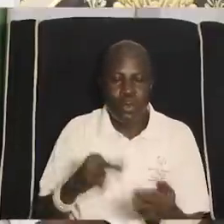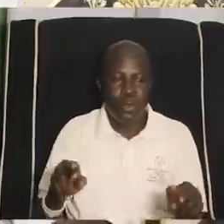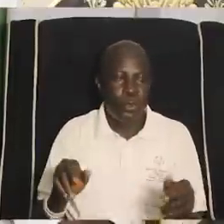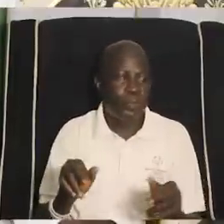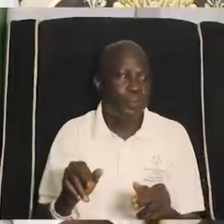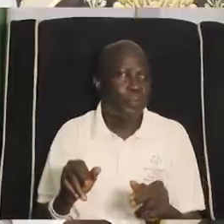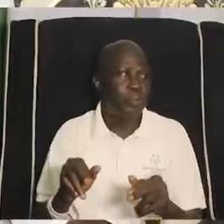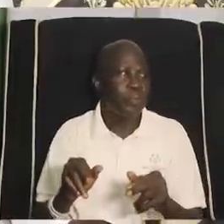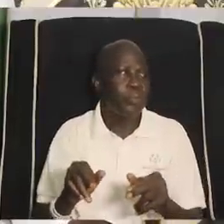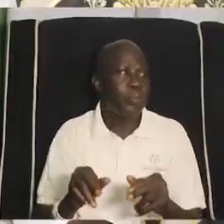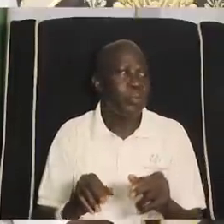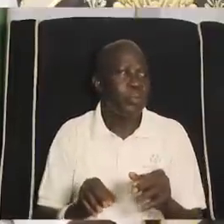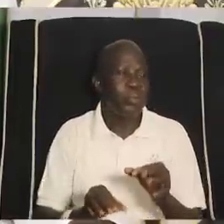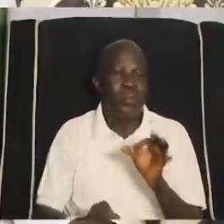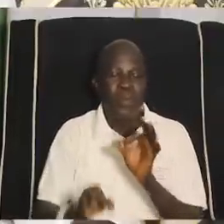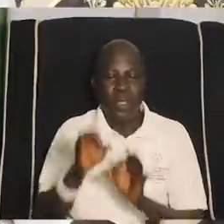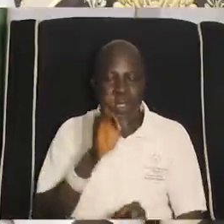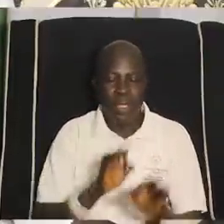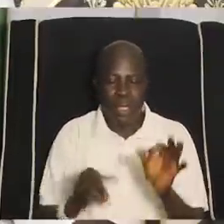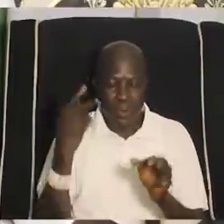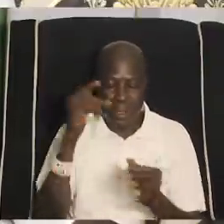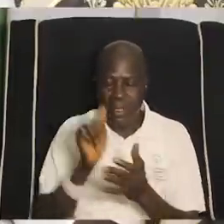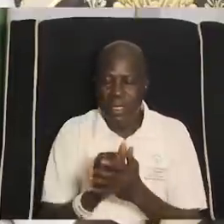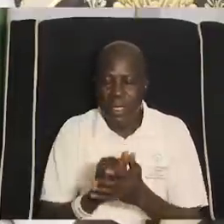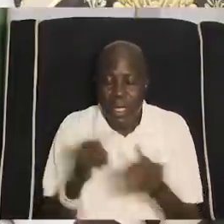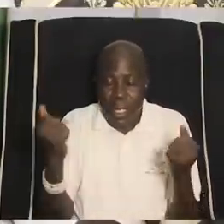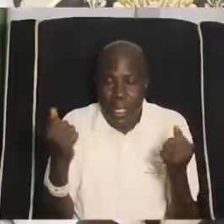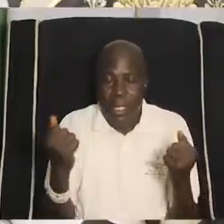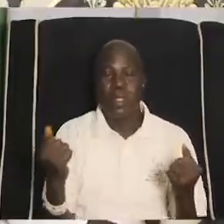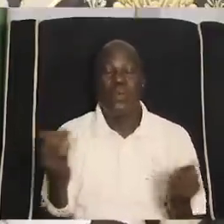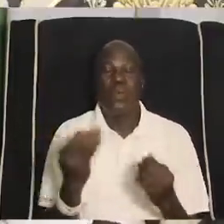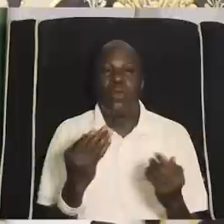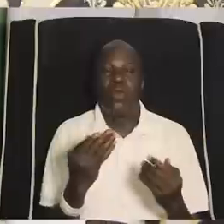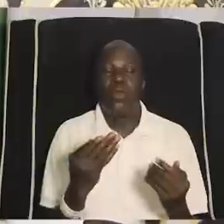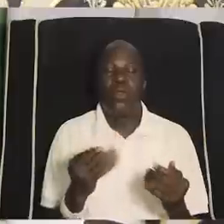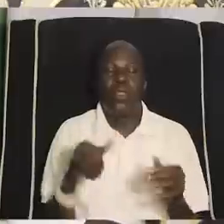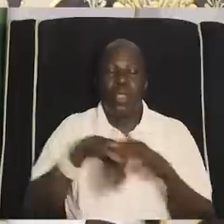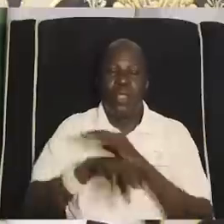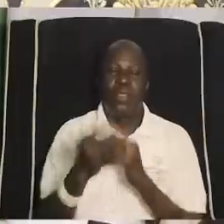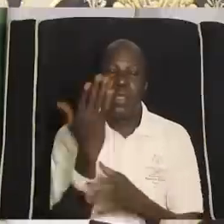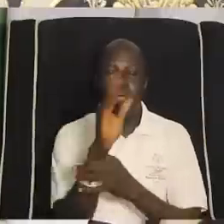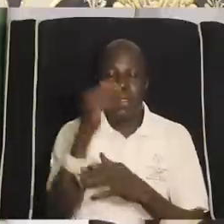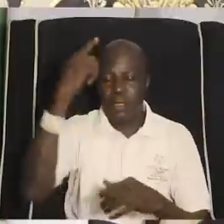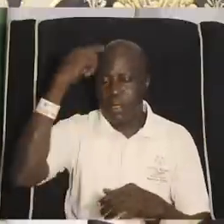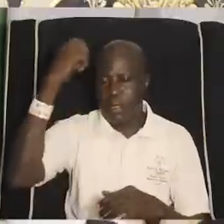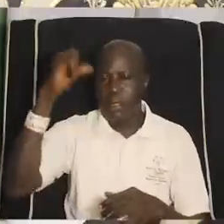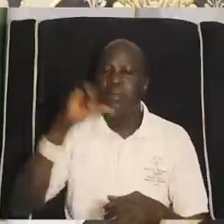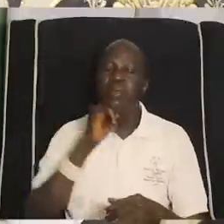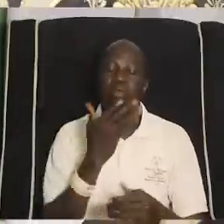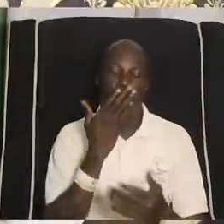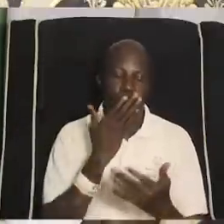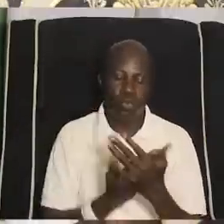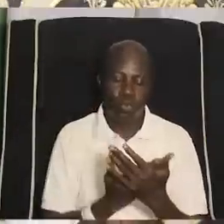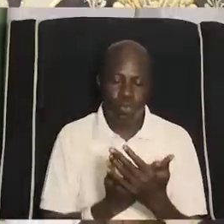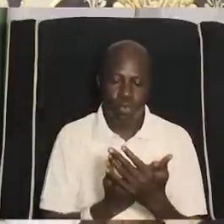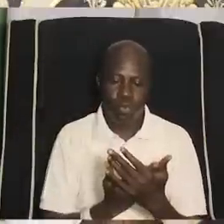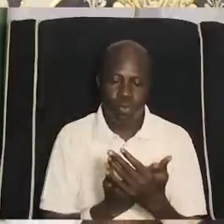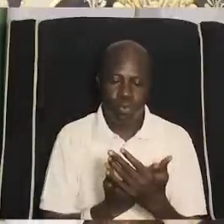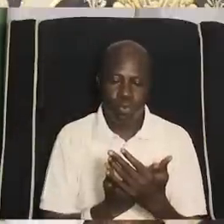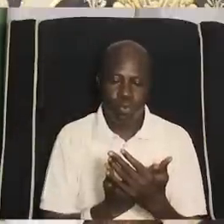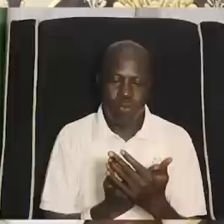Yeah. See your body ice block. You will see ice block in your hand in the train. It's not good at